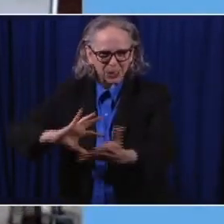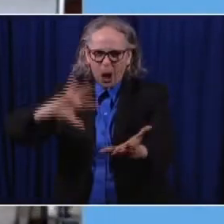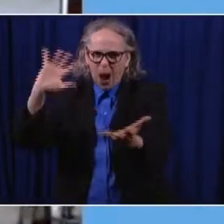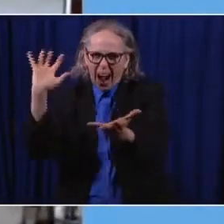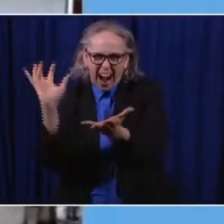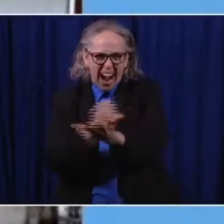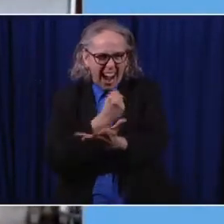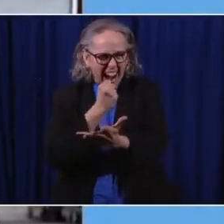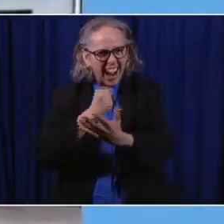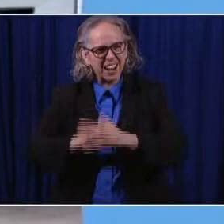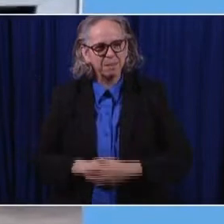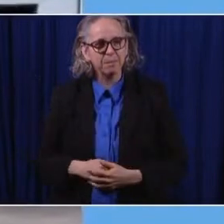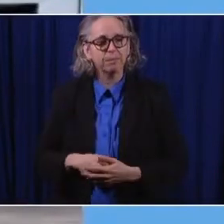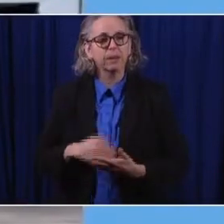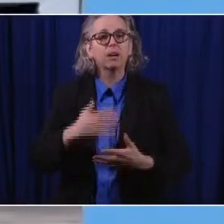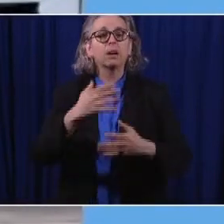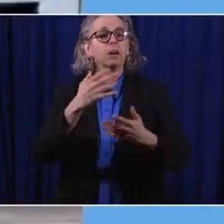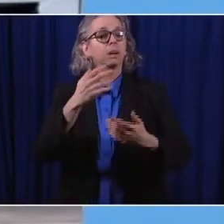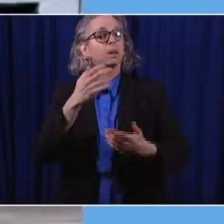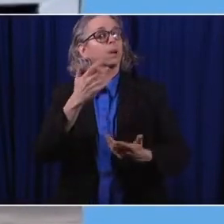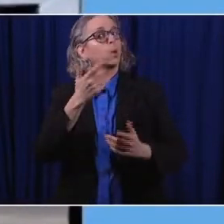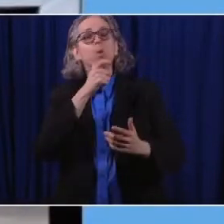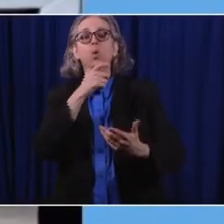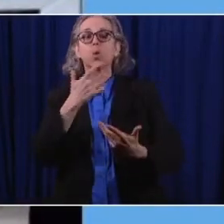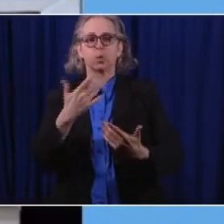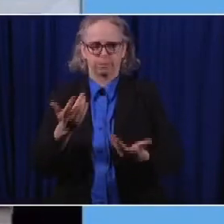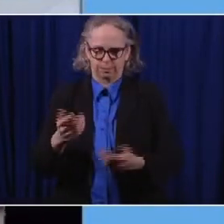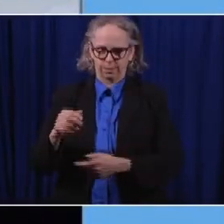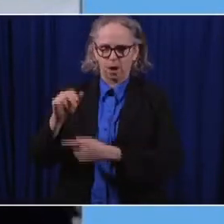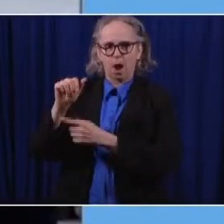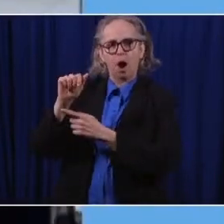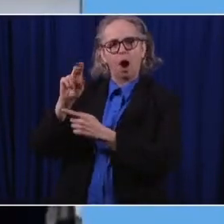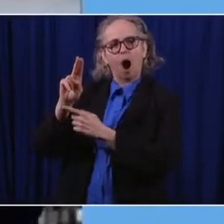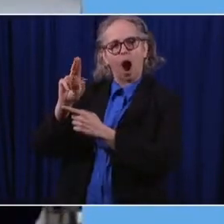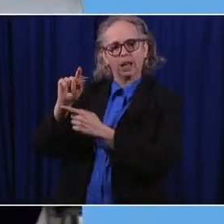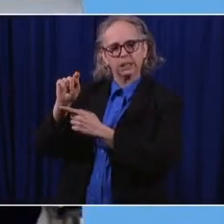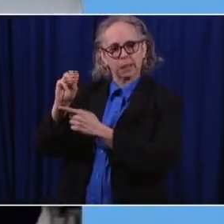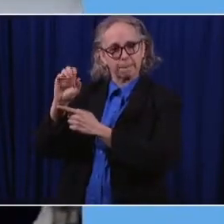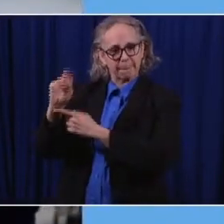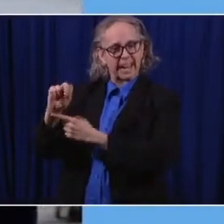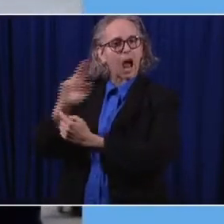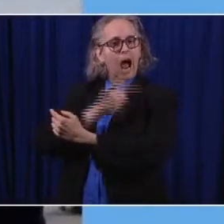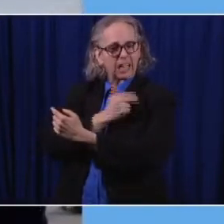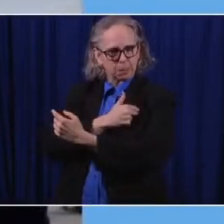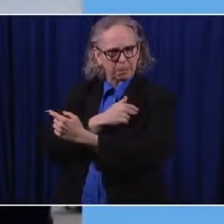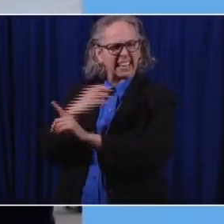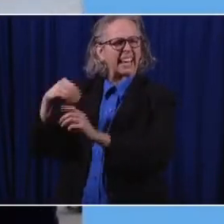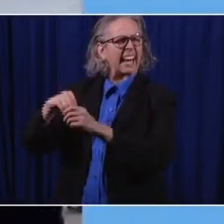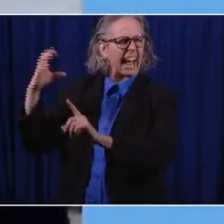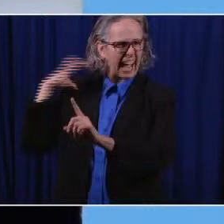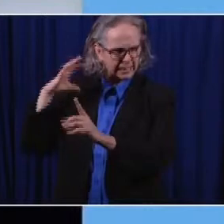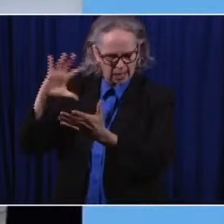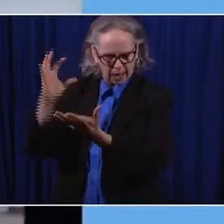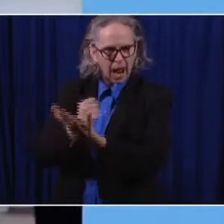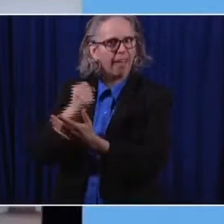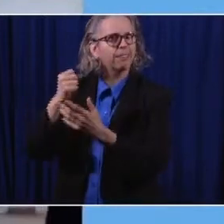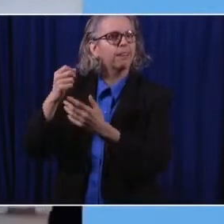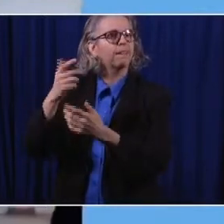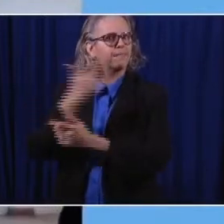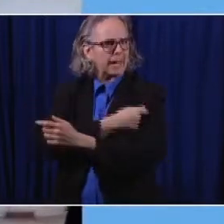Canton, Mercy Health St. Vincent Medical Center in Toledo, Genesis Hospital in